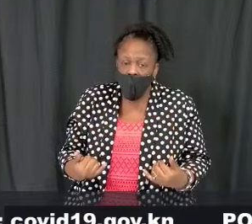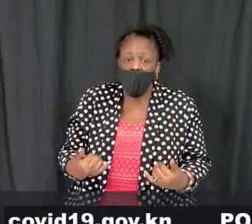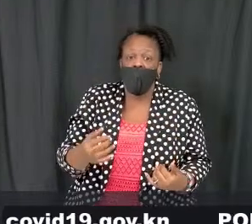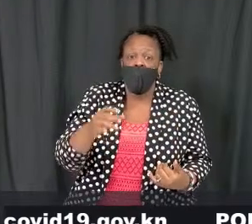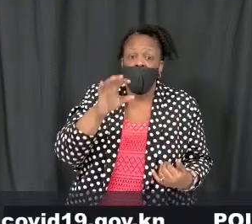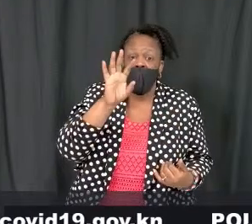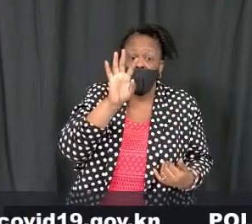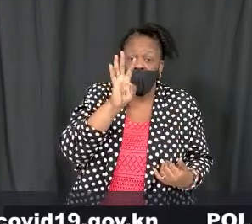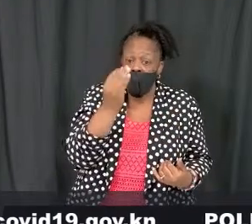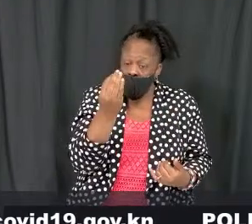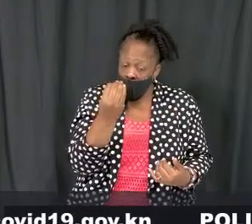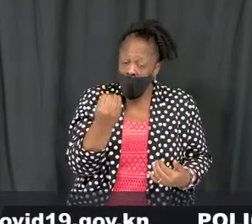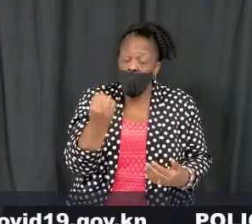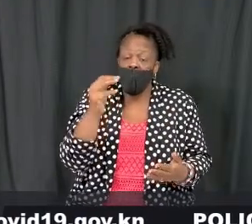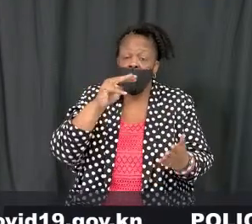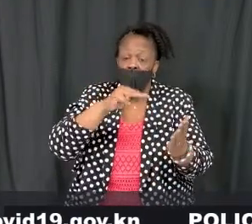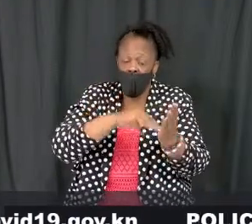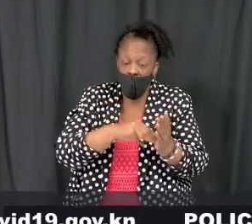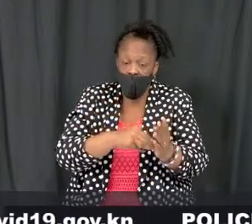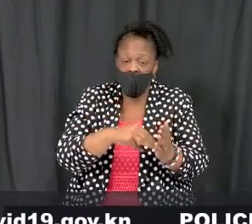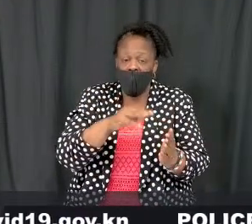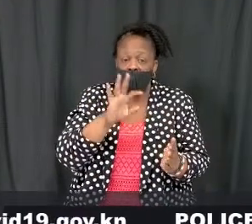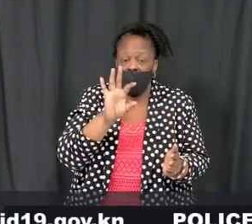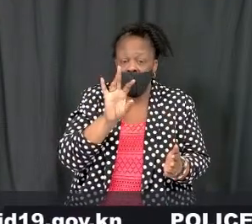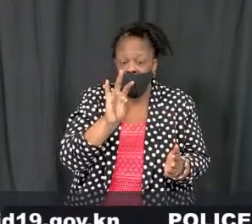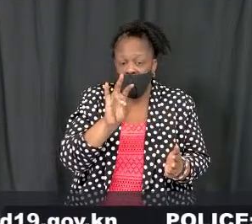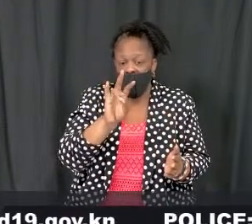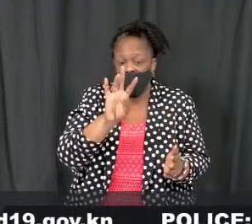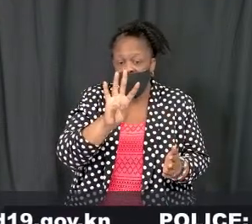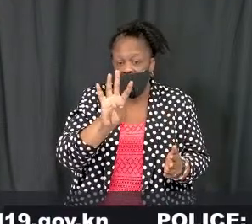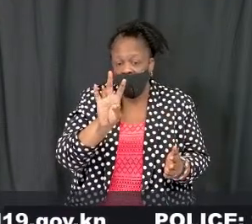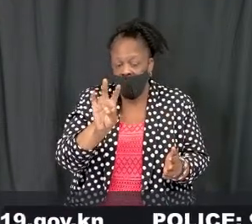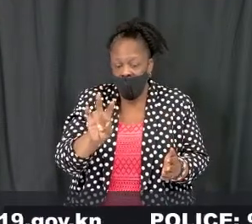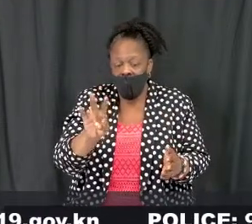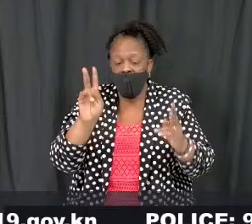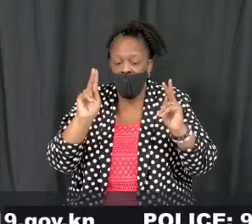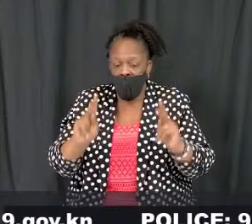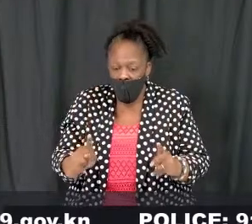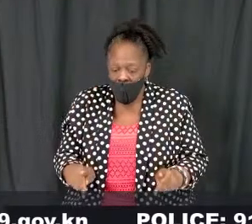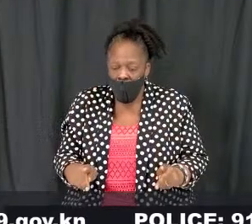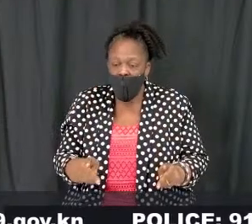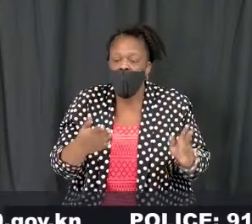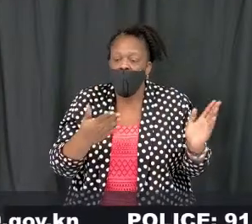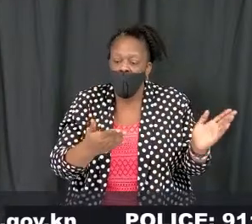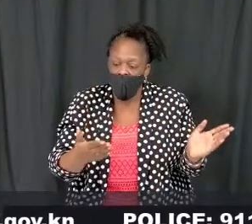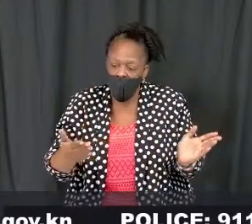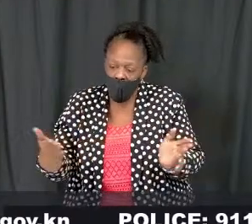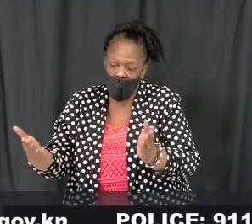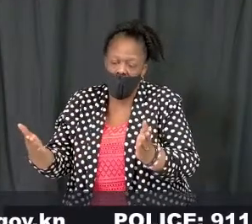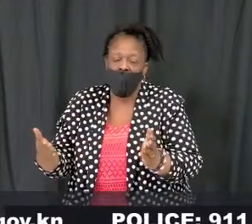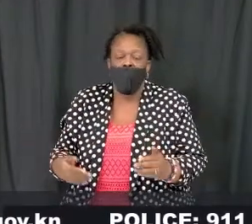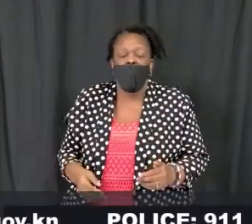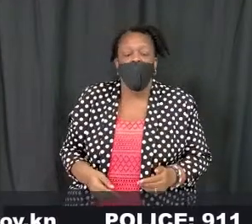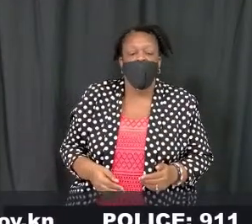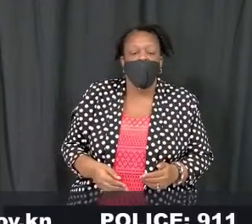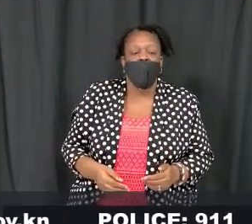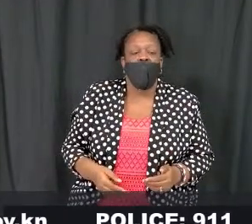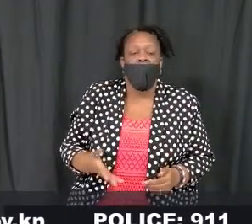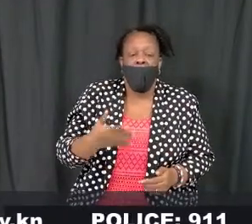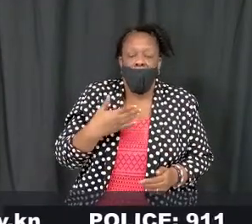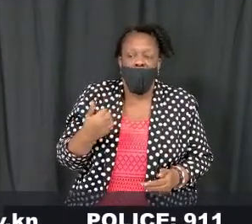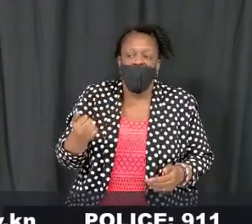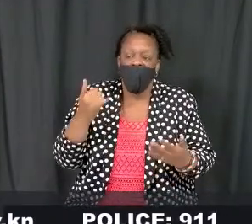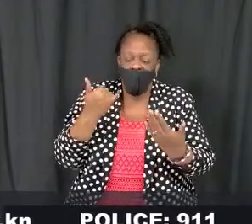14,747 persons came forward and received their first dose, bringing us to 44.6% of the